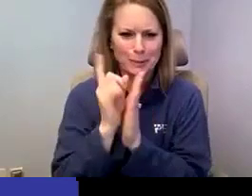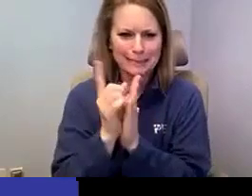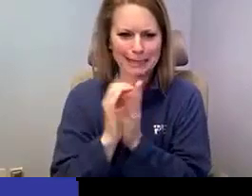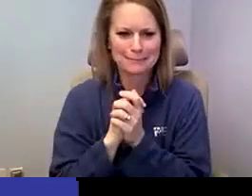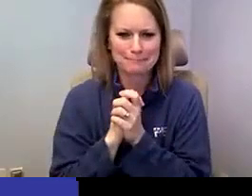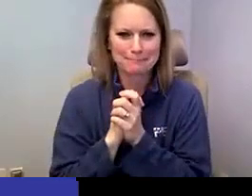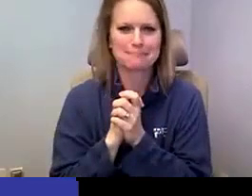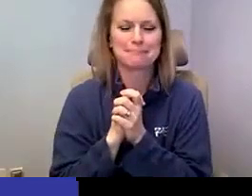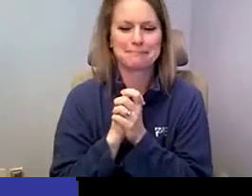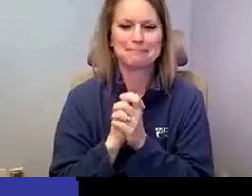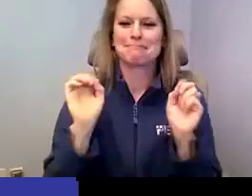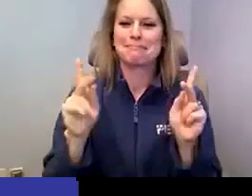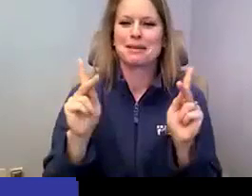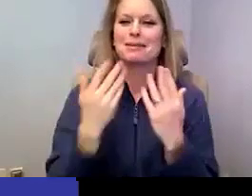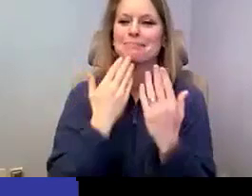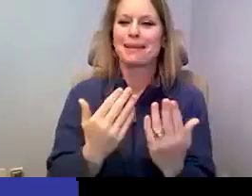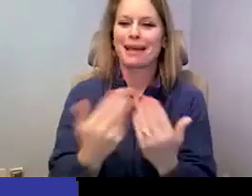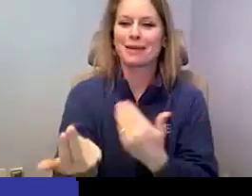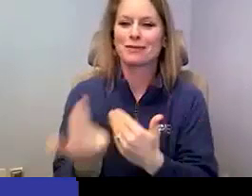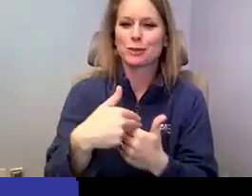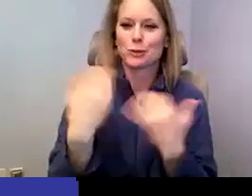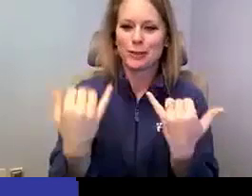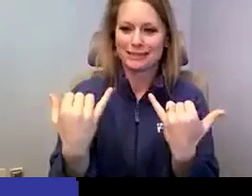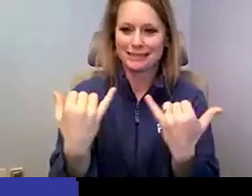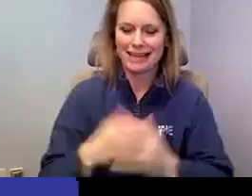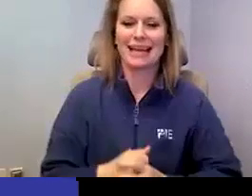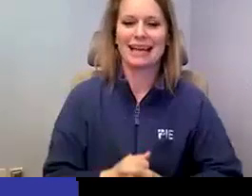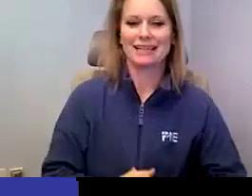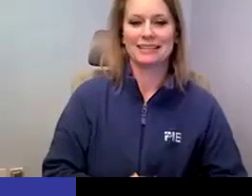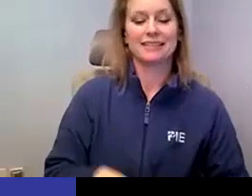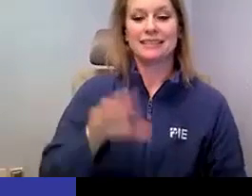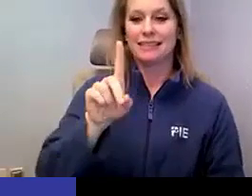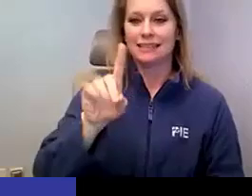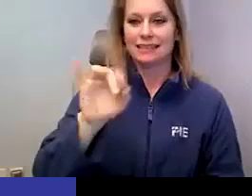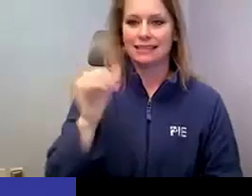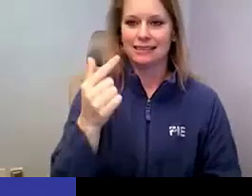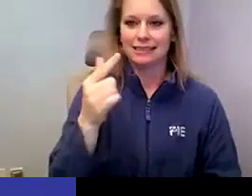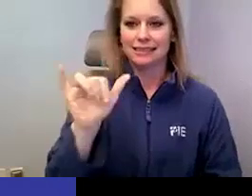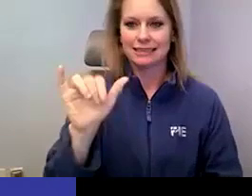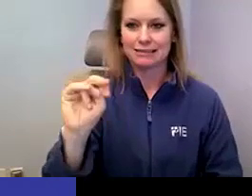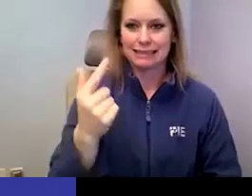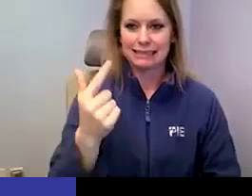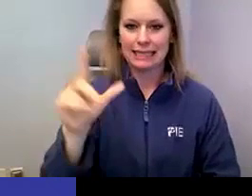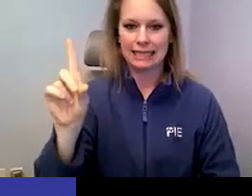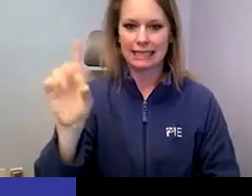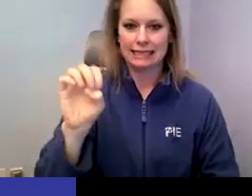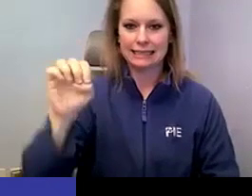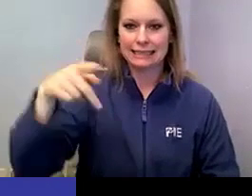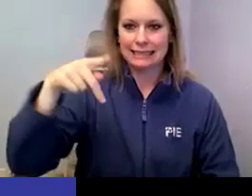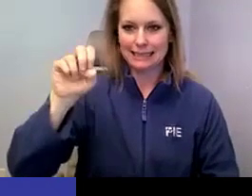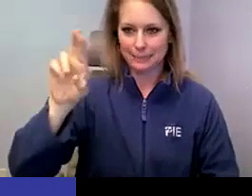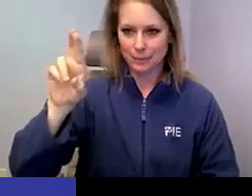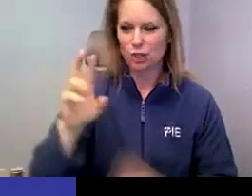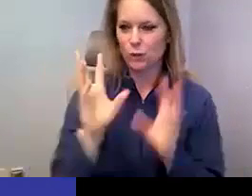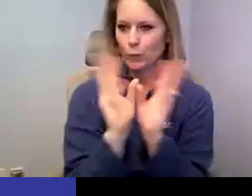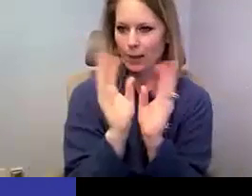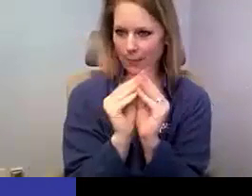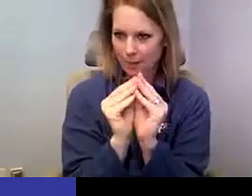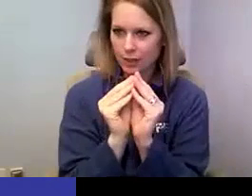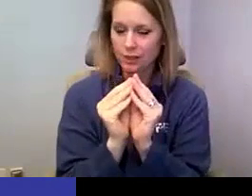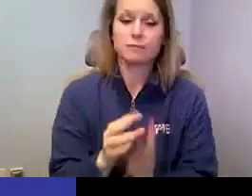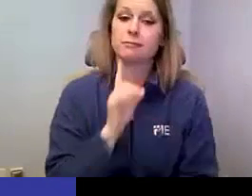So thank you for joining us today. Welcome to our Digging Deeper webinar as we look at the rule change and considering an emotional